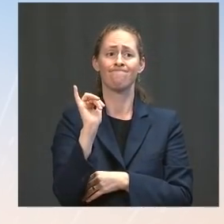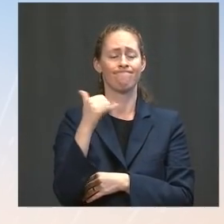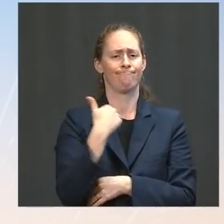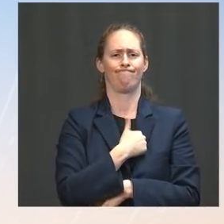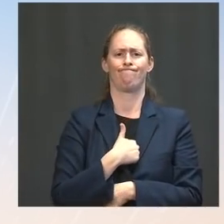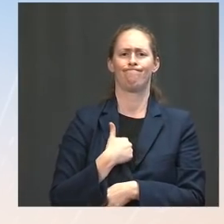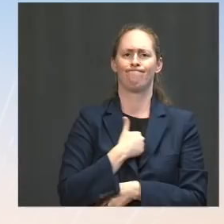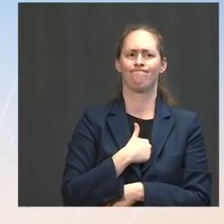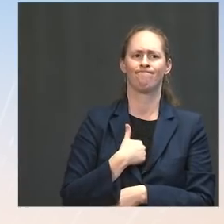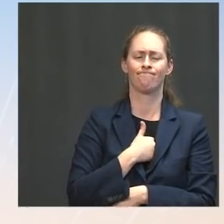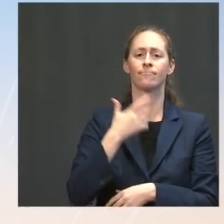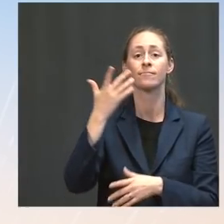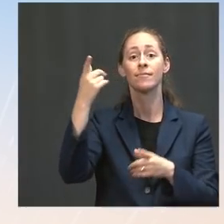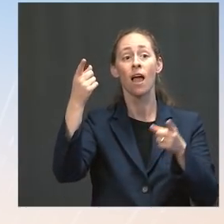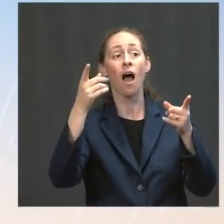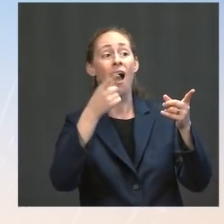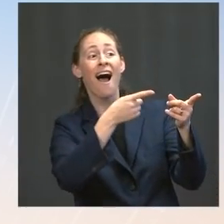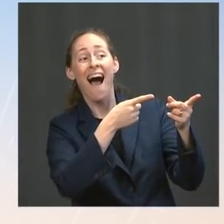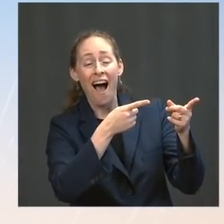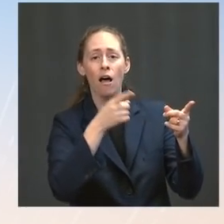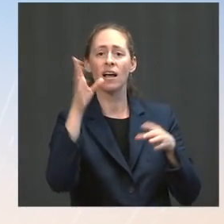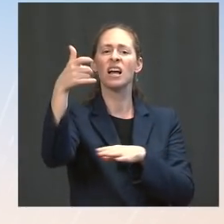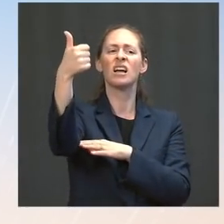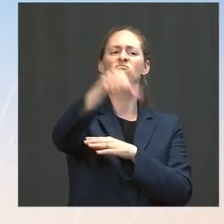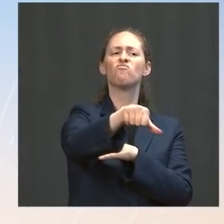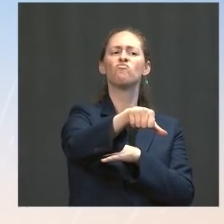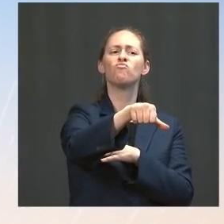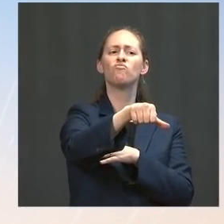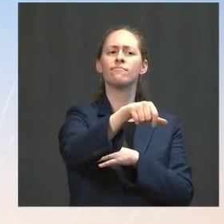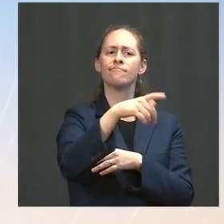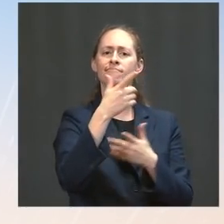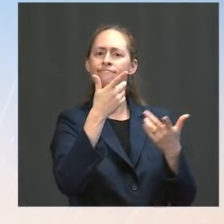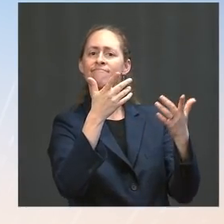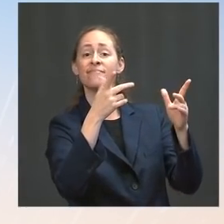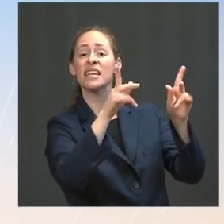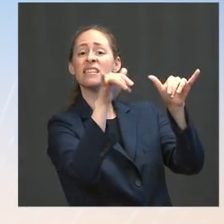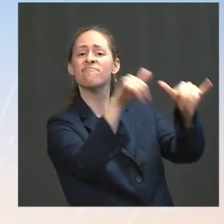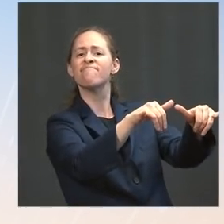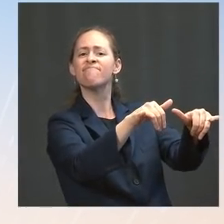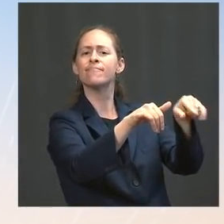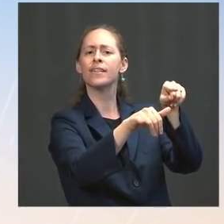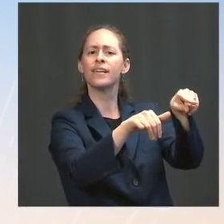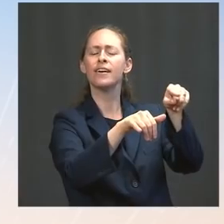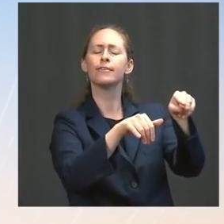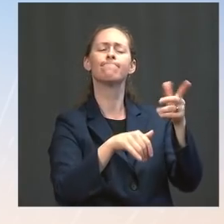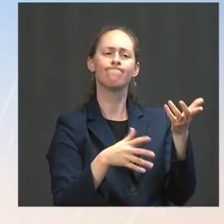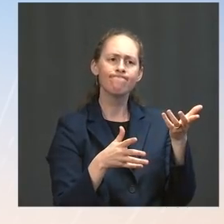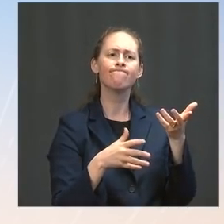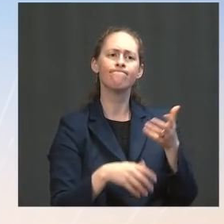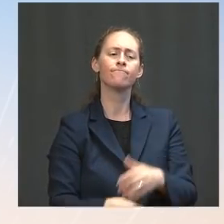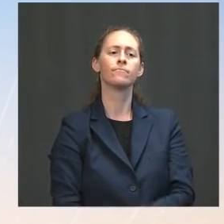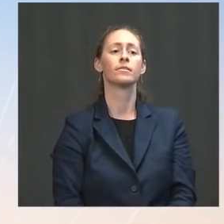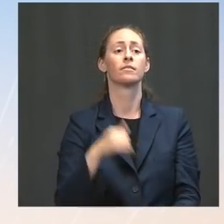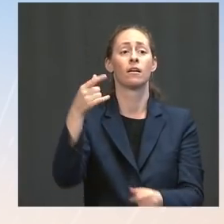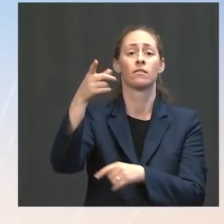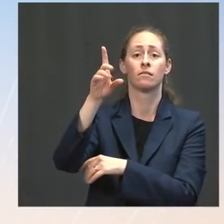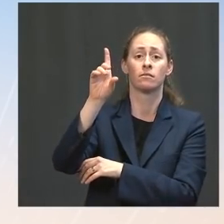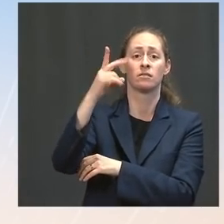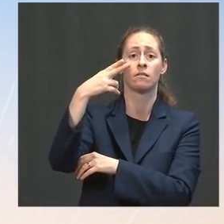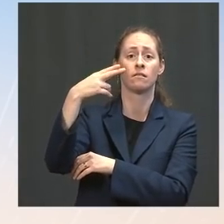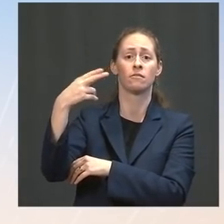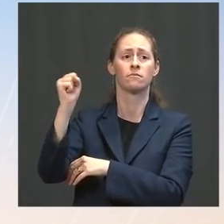legal permanent residency and a path to citizenship in the United States? Or is it possible that some of those people will have to apply